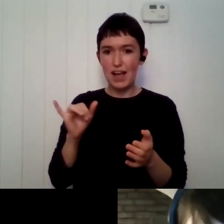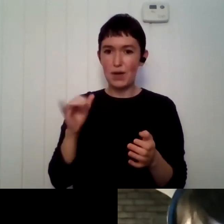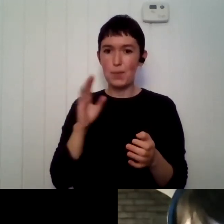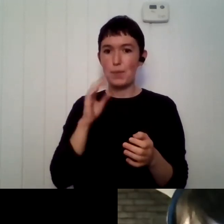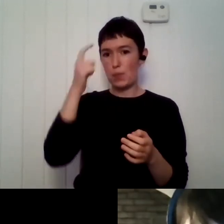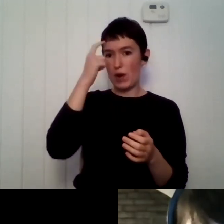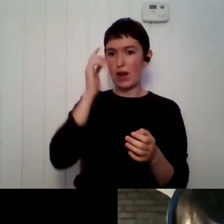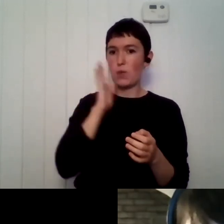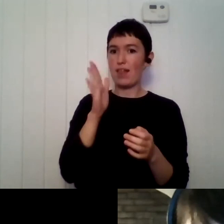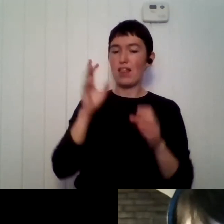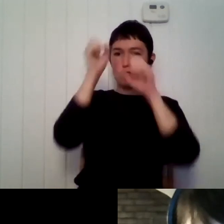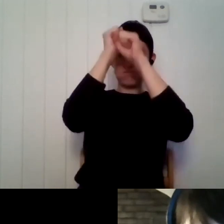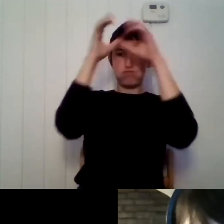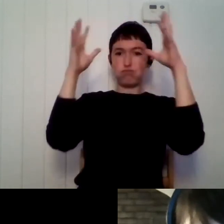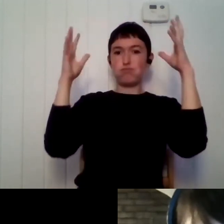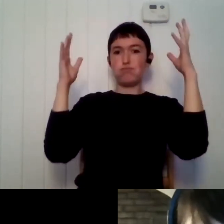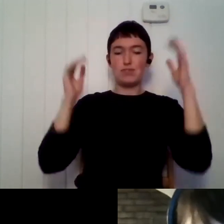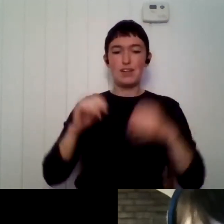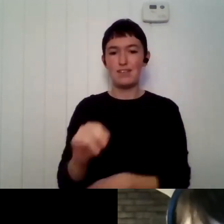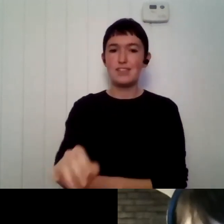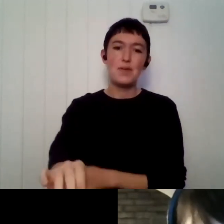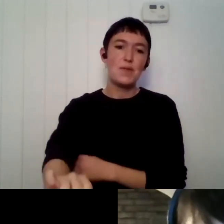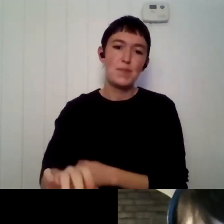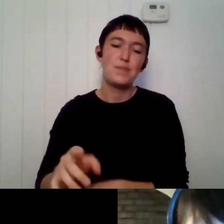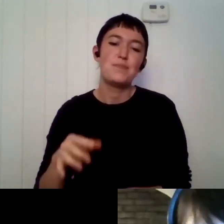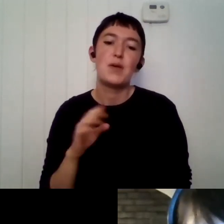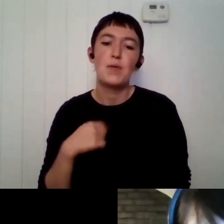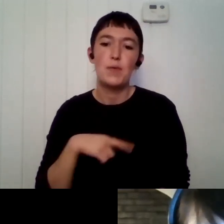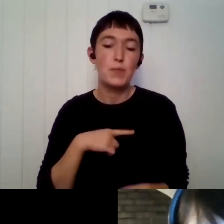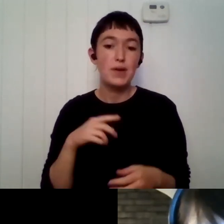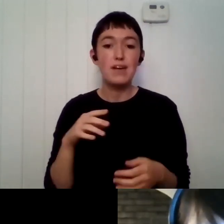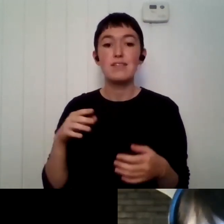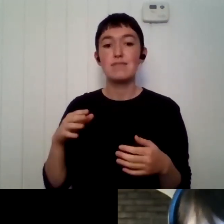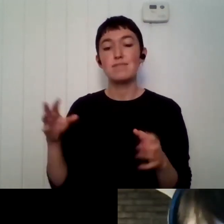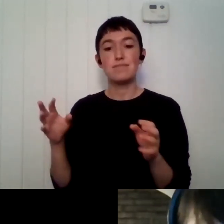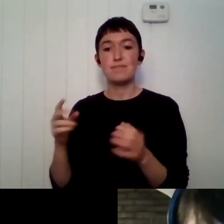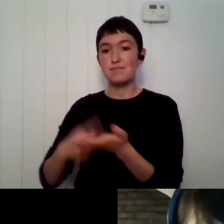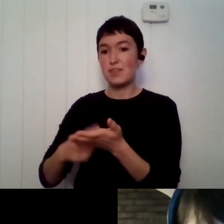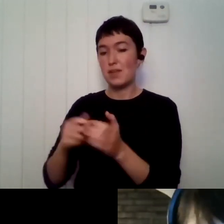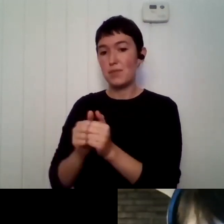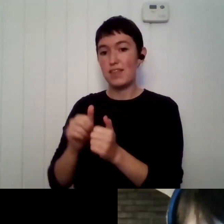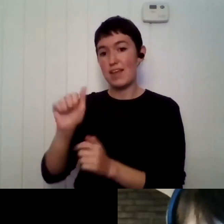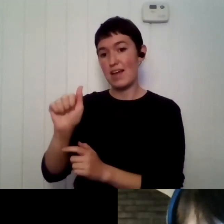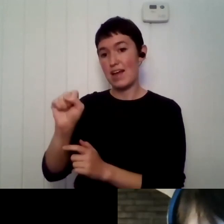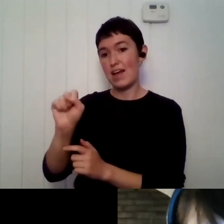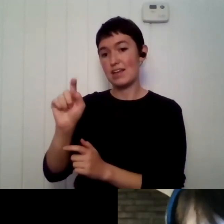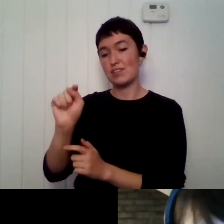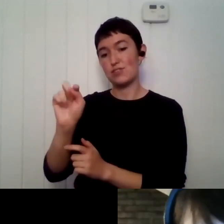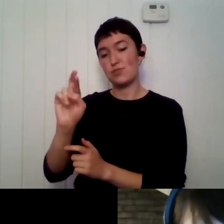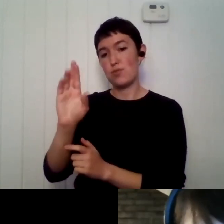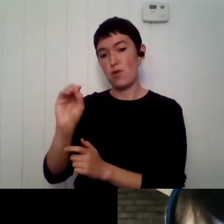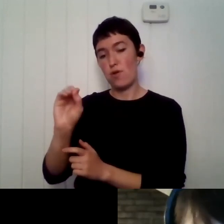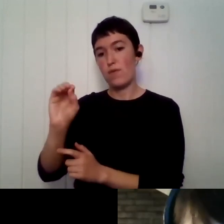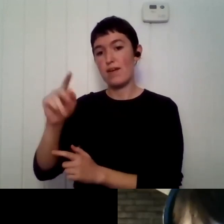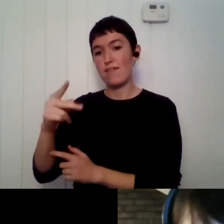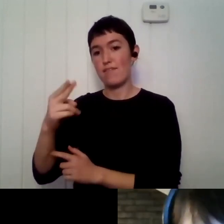about a scientist who's an astrophysicist who studies gravitational waves and black holes and all sorts of wild space stuff. So come